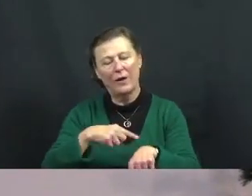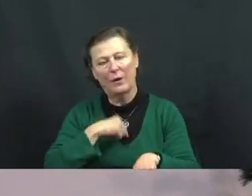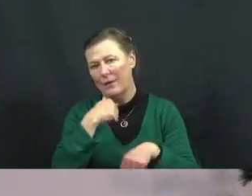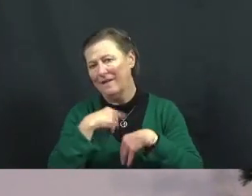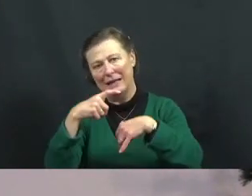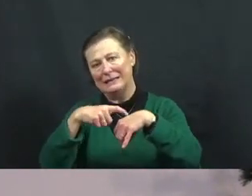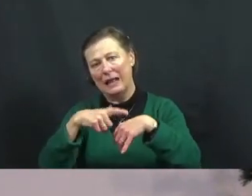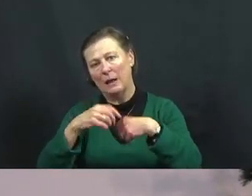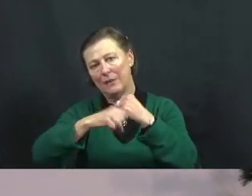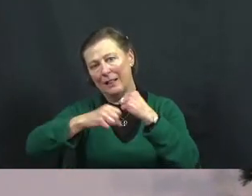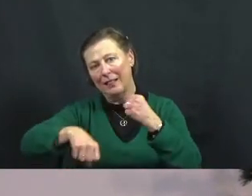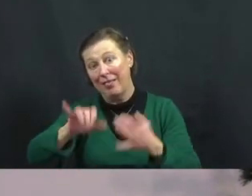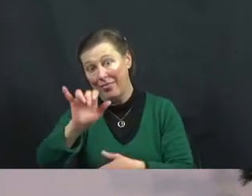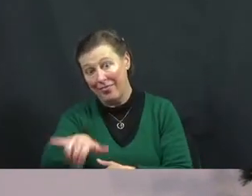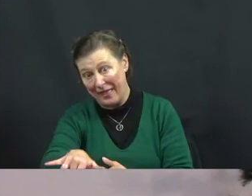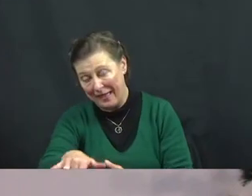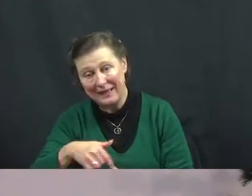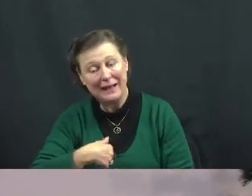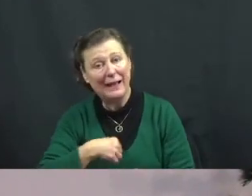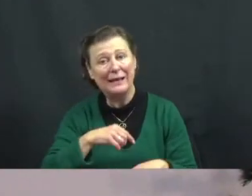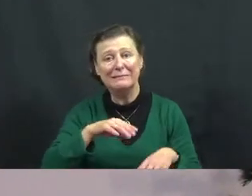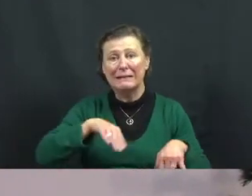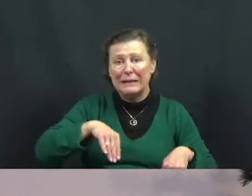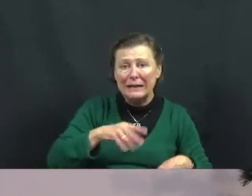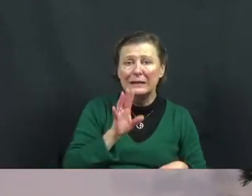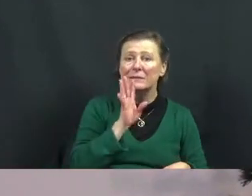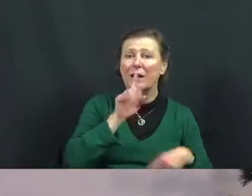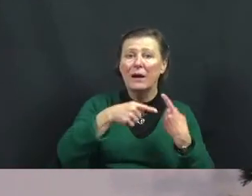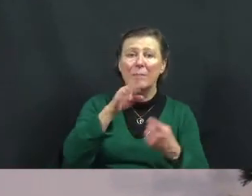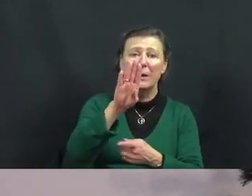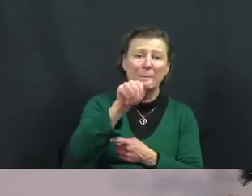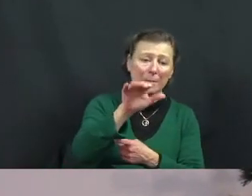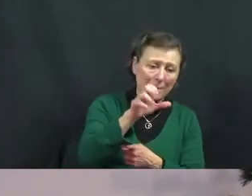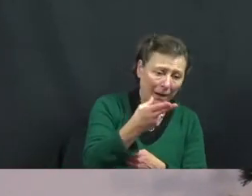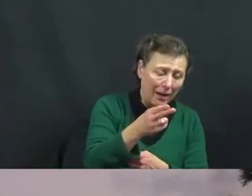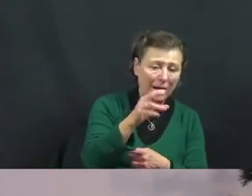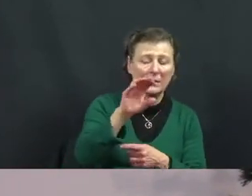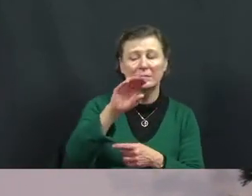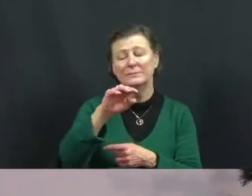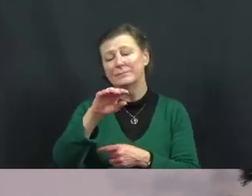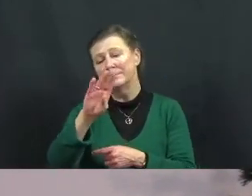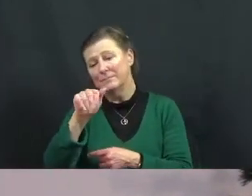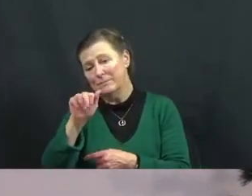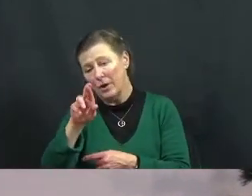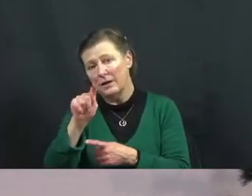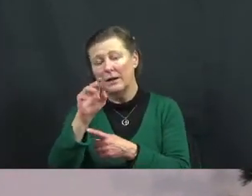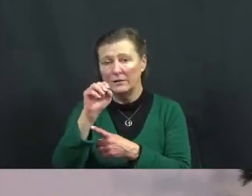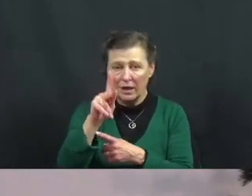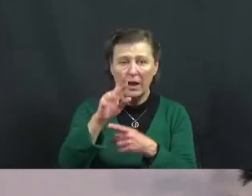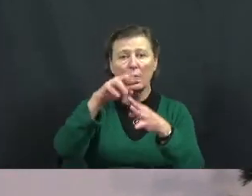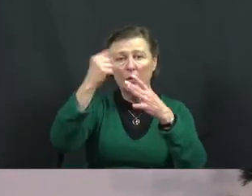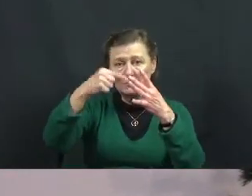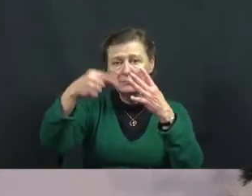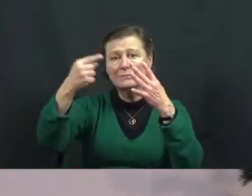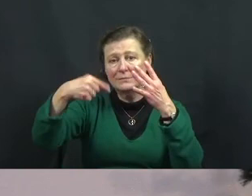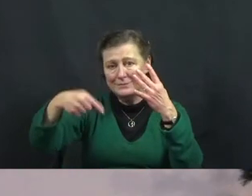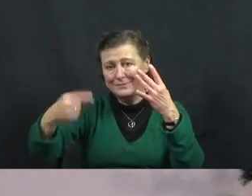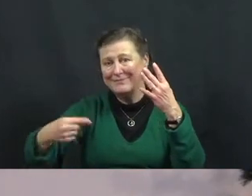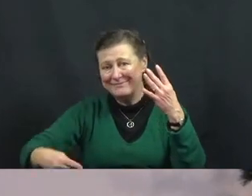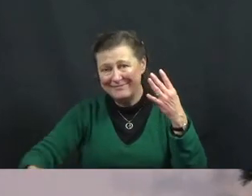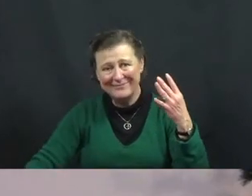all classical music. I didn't get to tell you about Bach or Bartók or Mozart or Schumann or Sibelius or Prokofiev